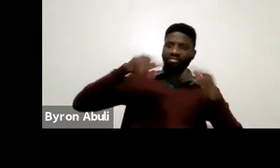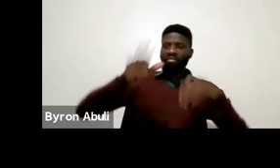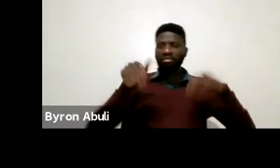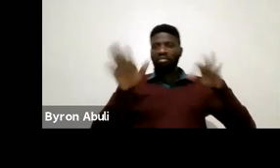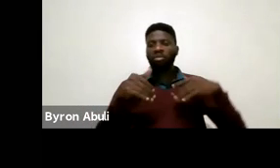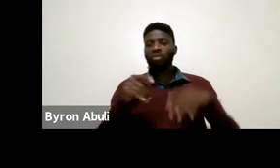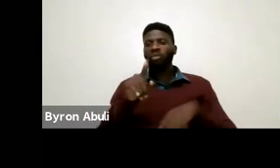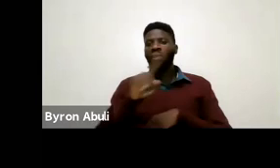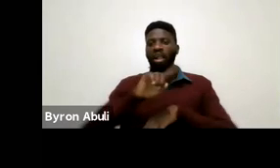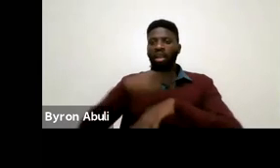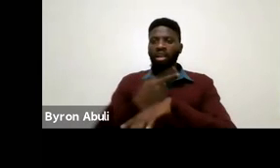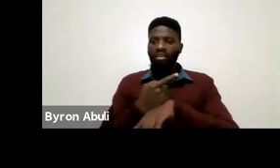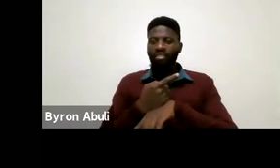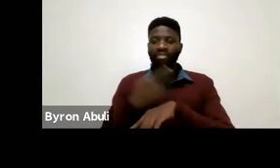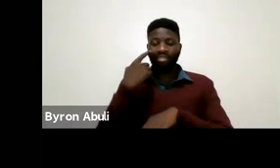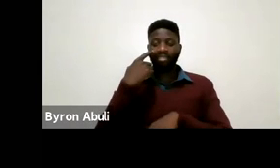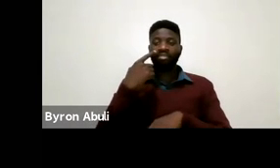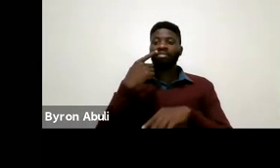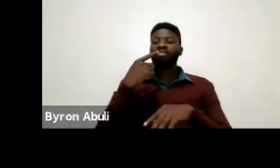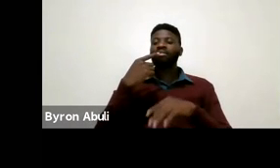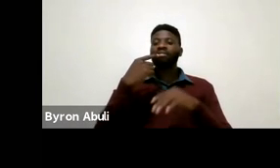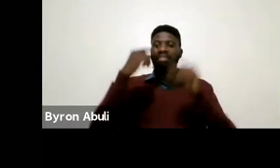And then you start a new run. Will you make it?